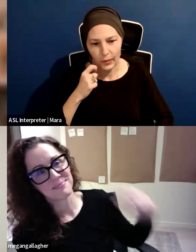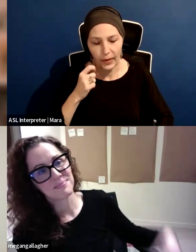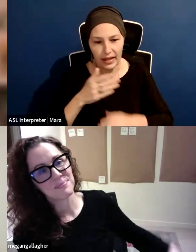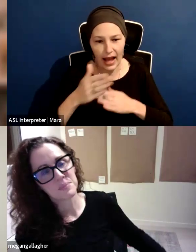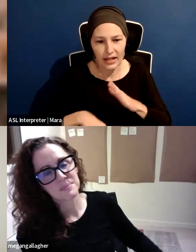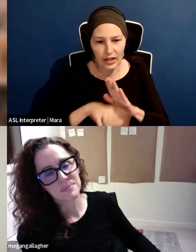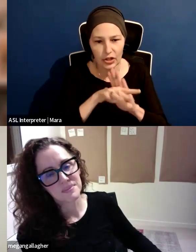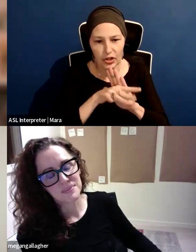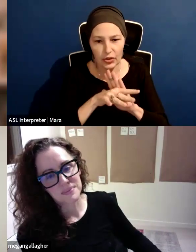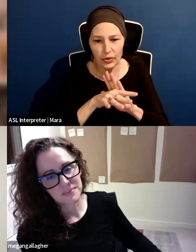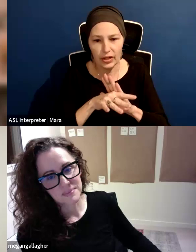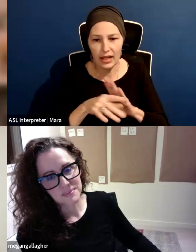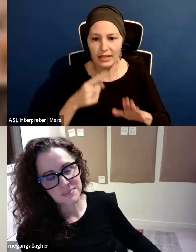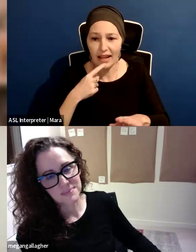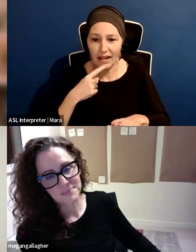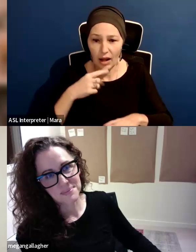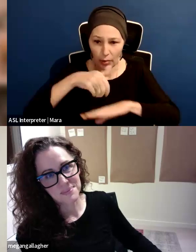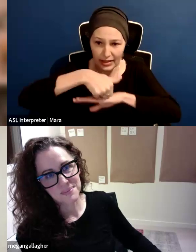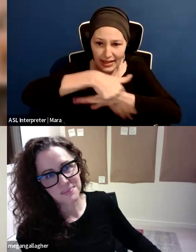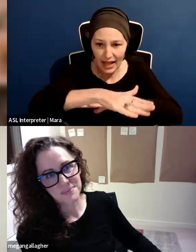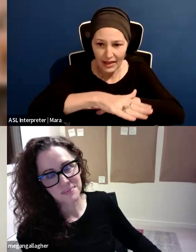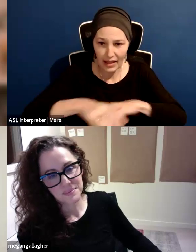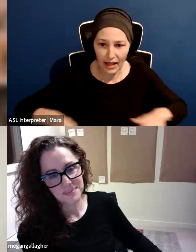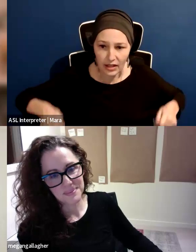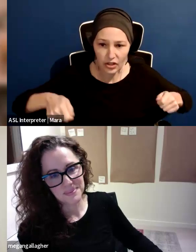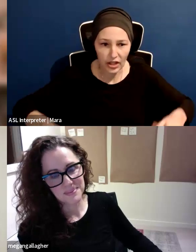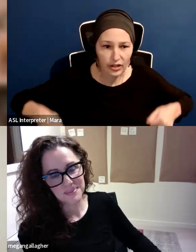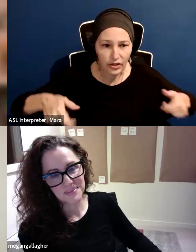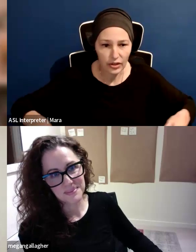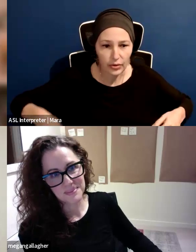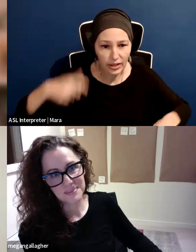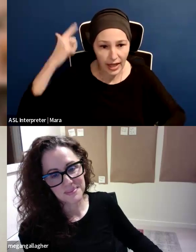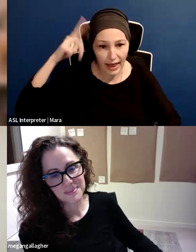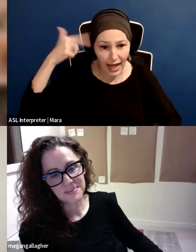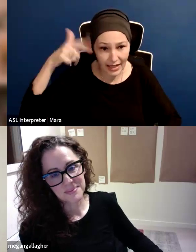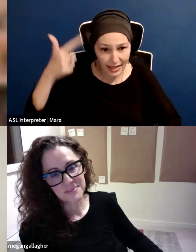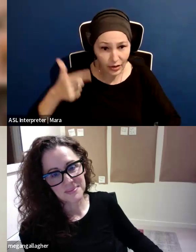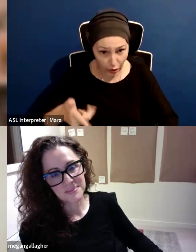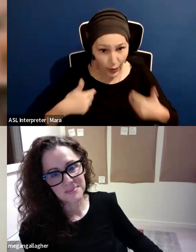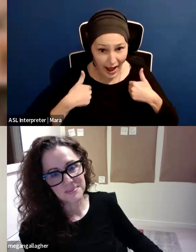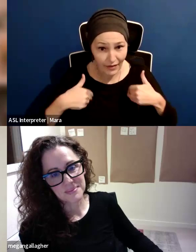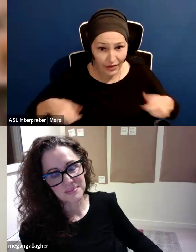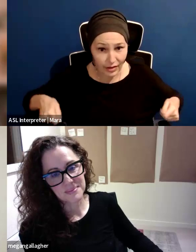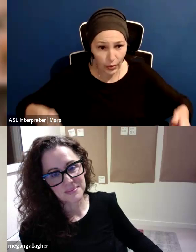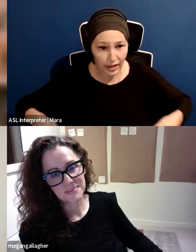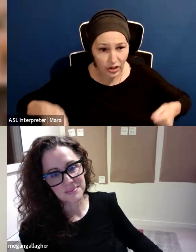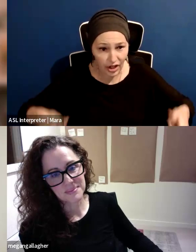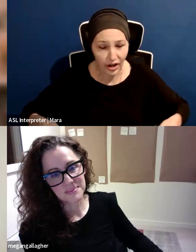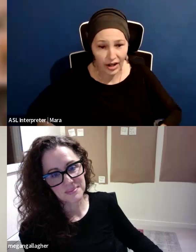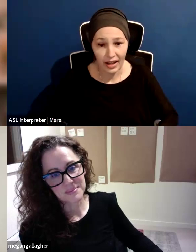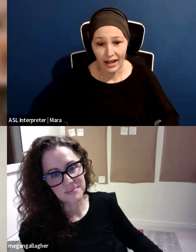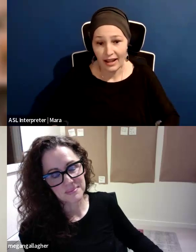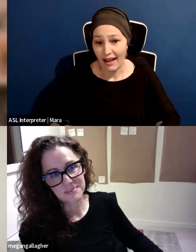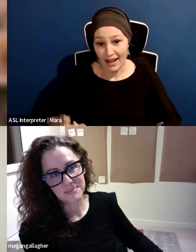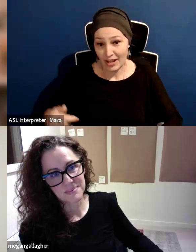was like, and basically she bought the chair as a wrap gift, had it sent to London, and I use it